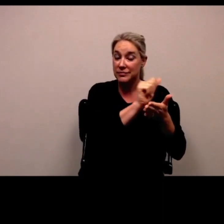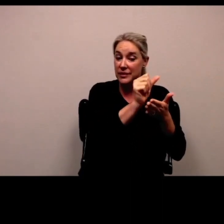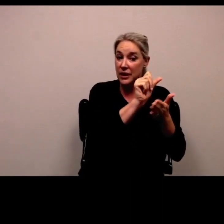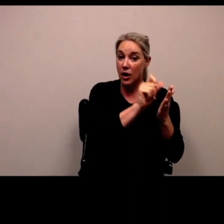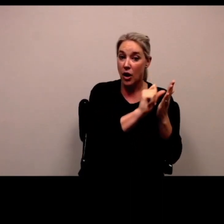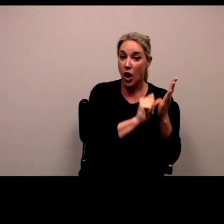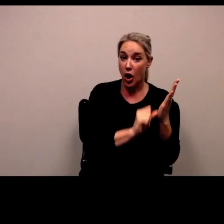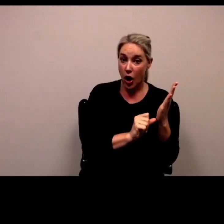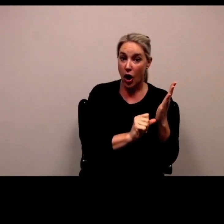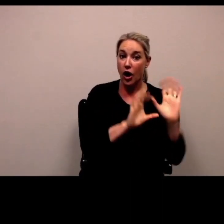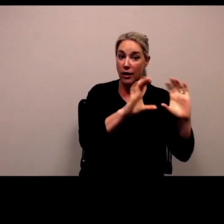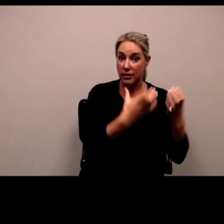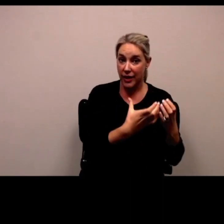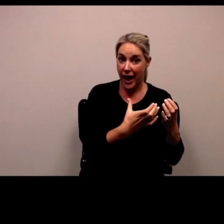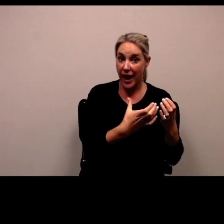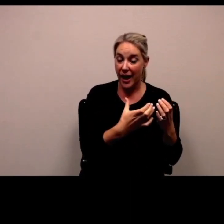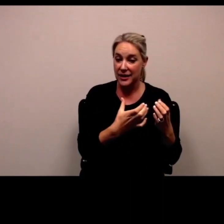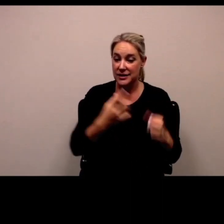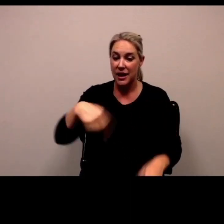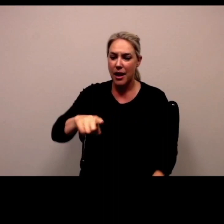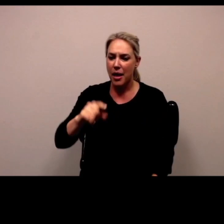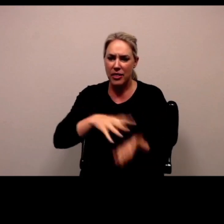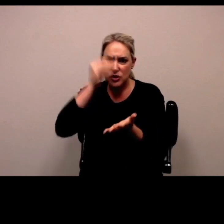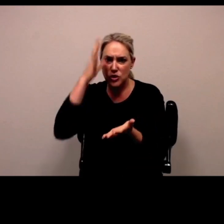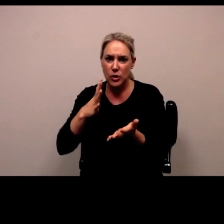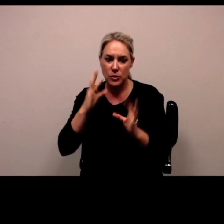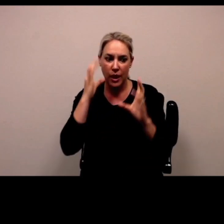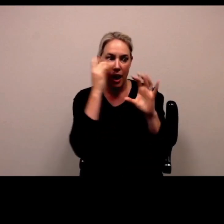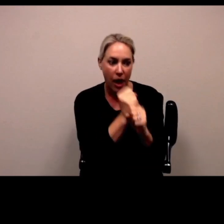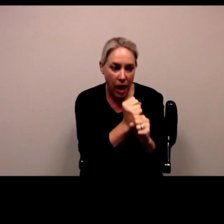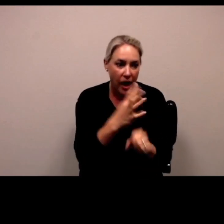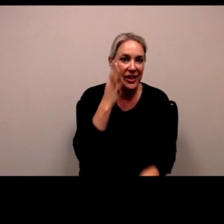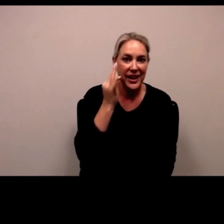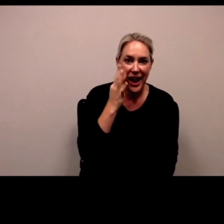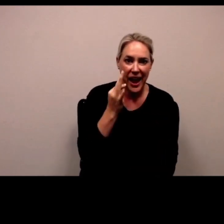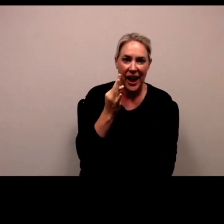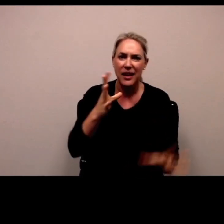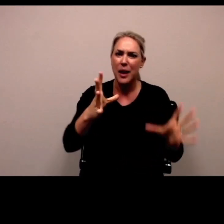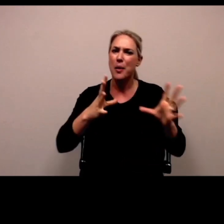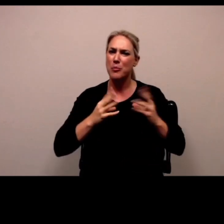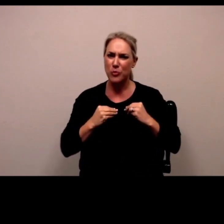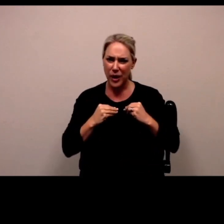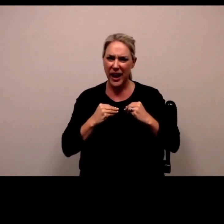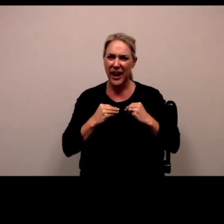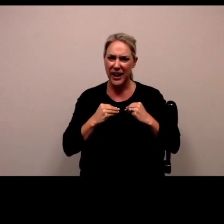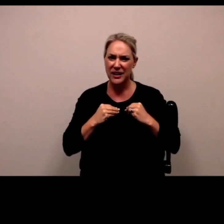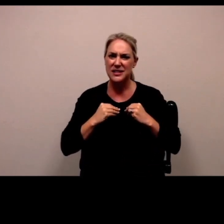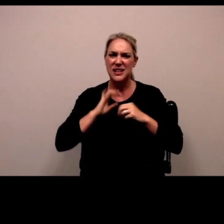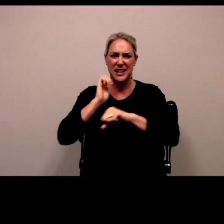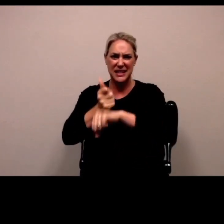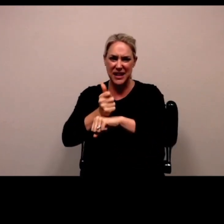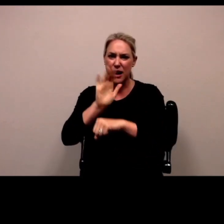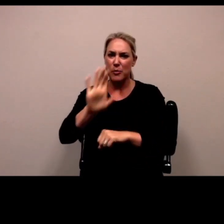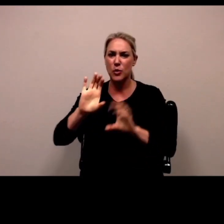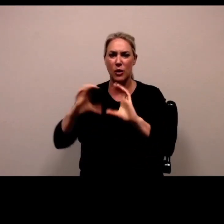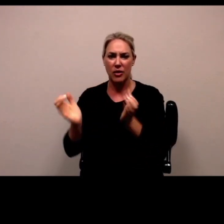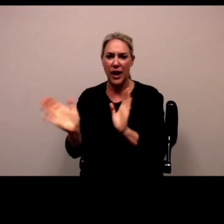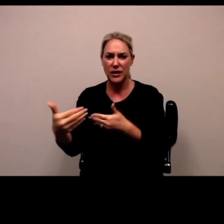infatuation. But definitely embrace that cat and make it a part of your classroom. Give them a project